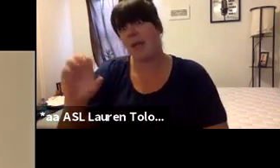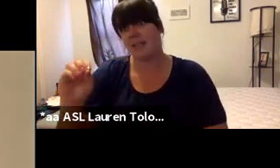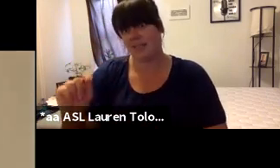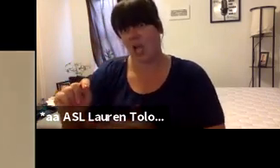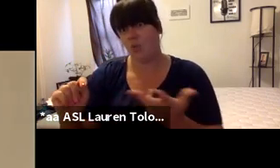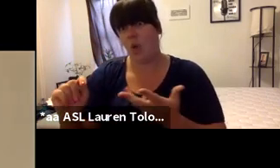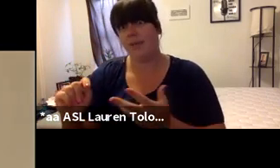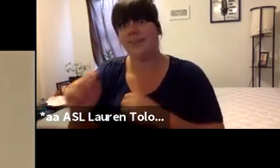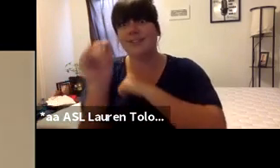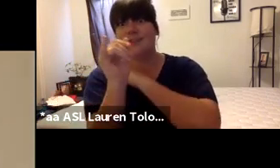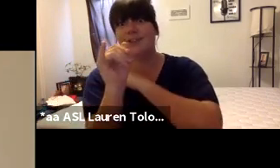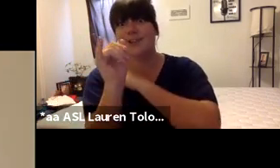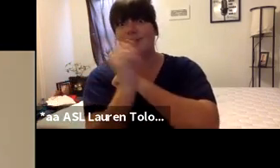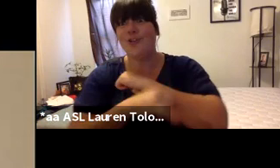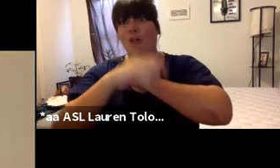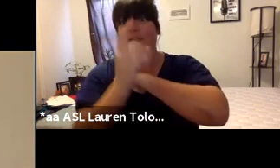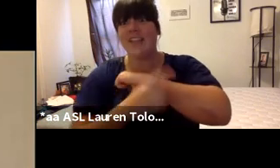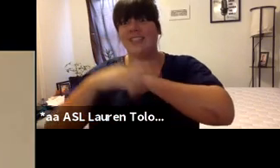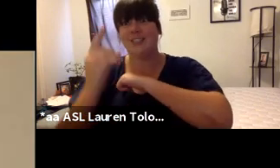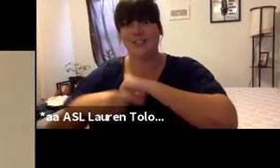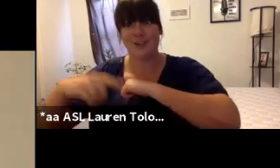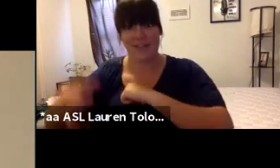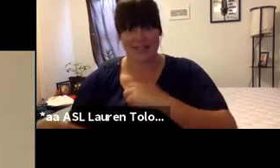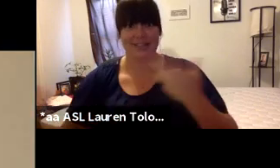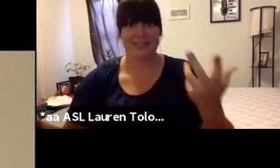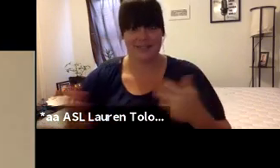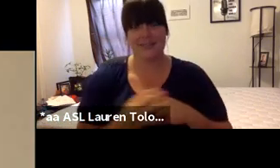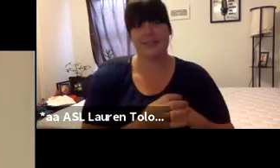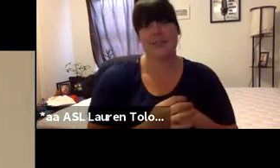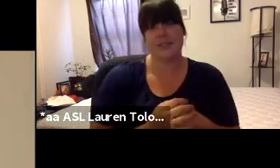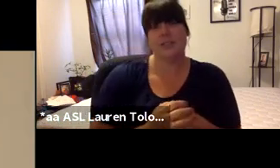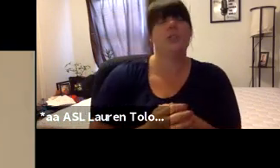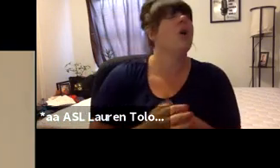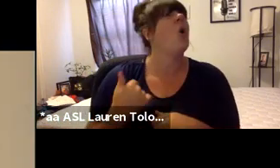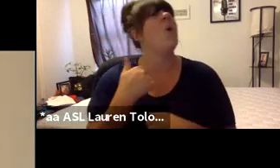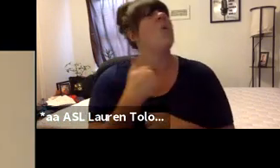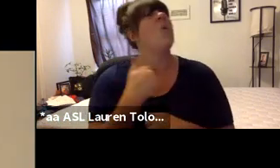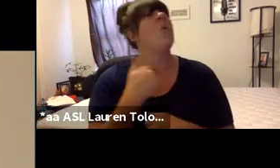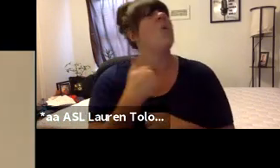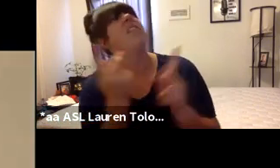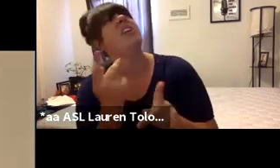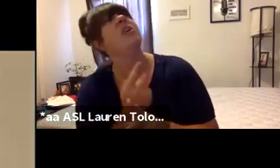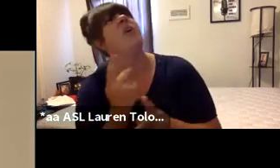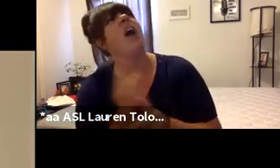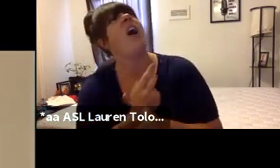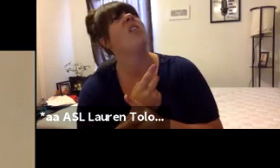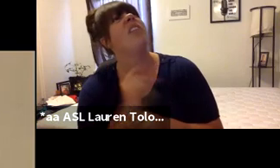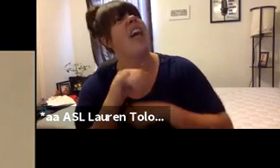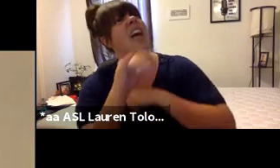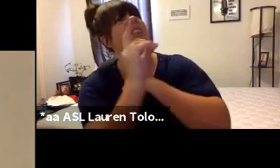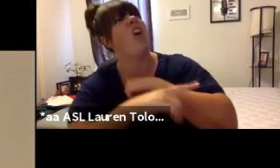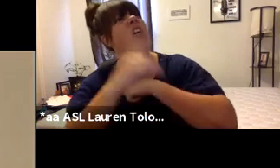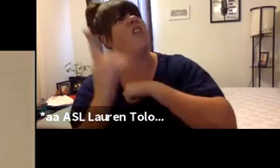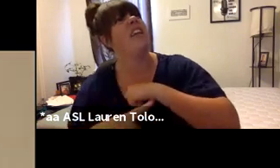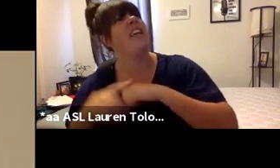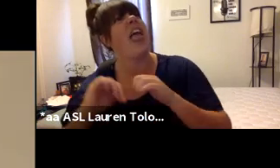dolphin. And we realized as we explored how this dolphin would make our way into our collective poem together